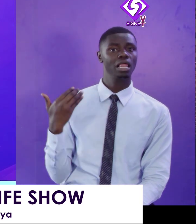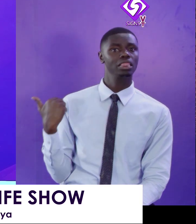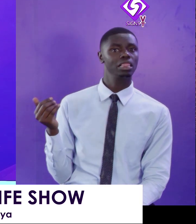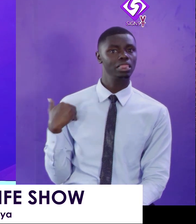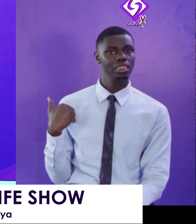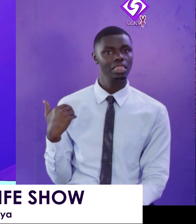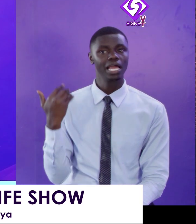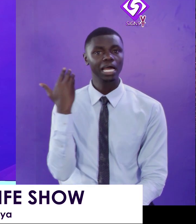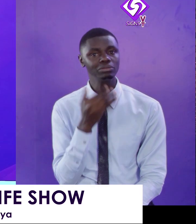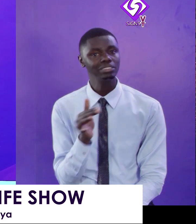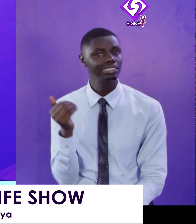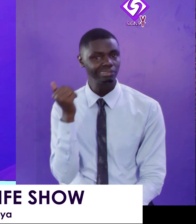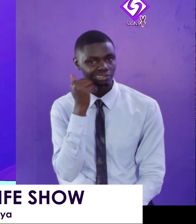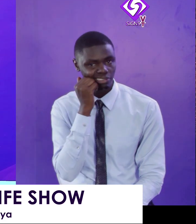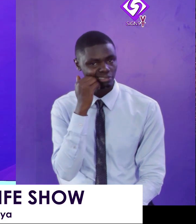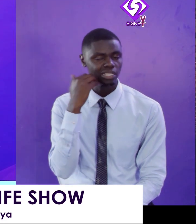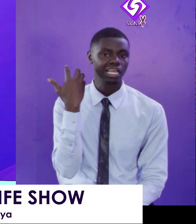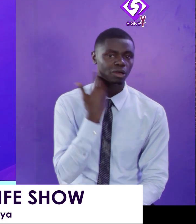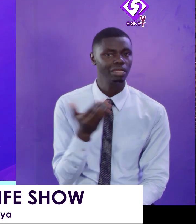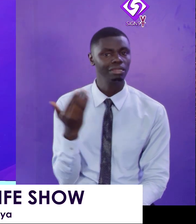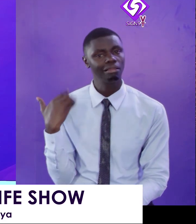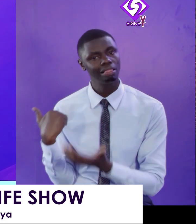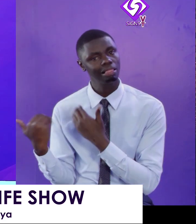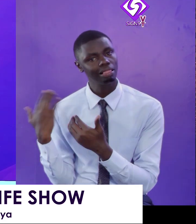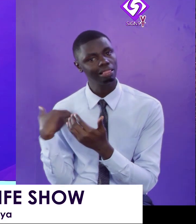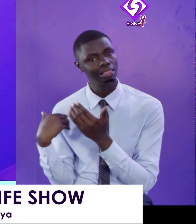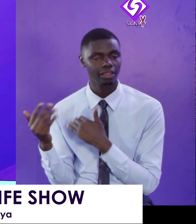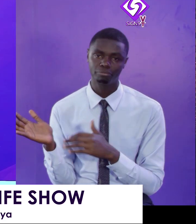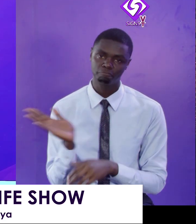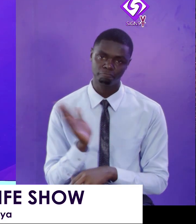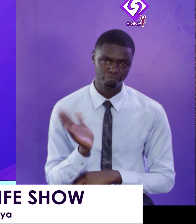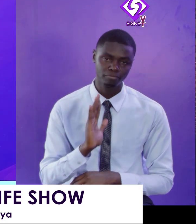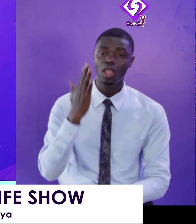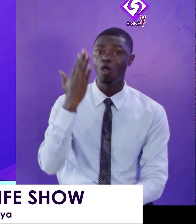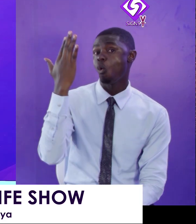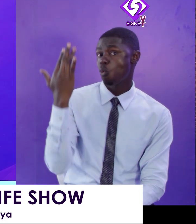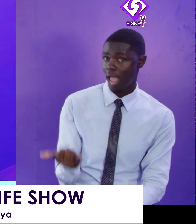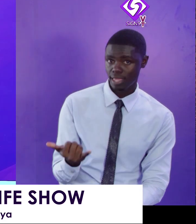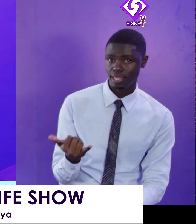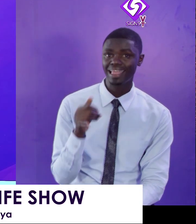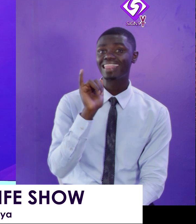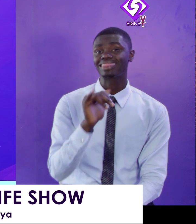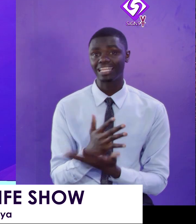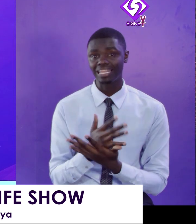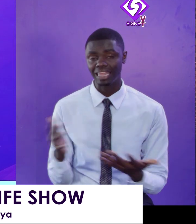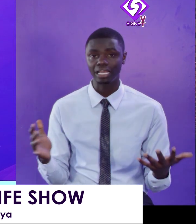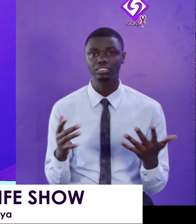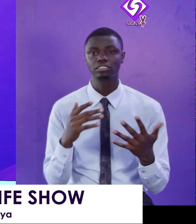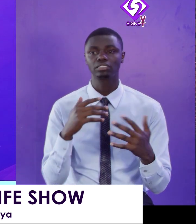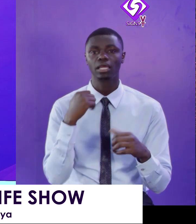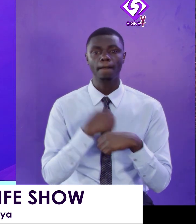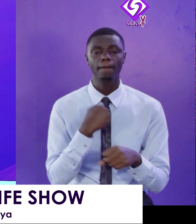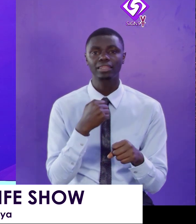want any sickness. You don't want distractions of any kind, because that thing keeps you moving.